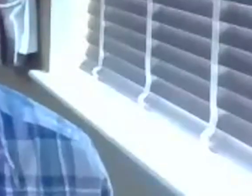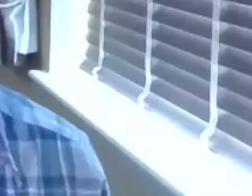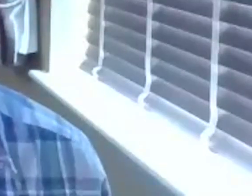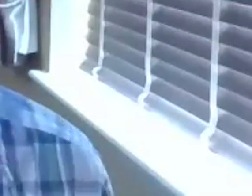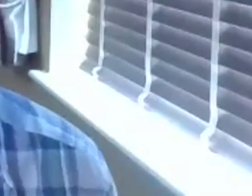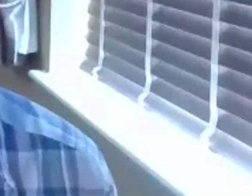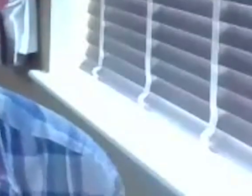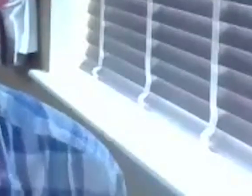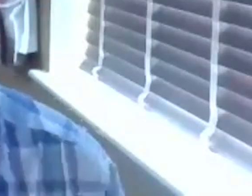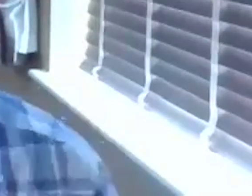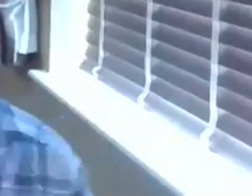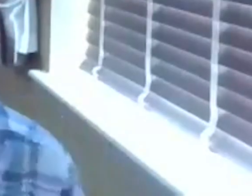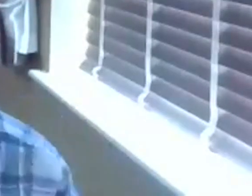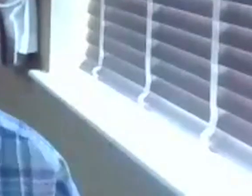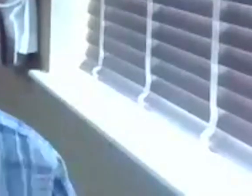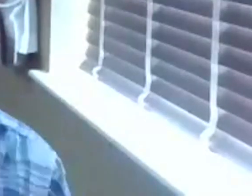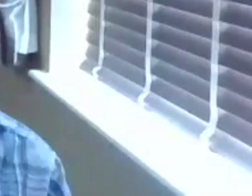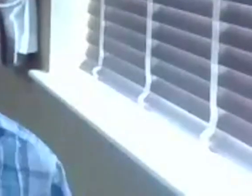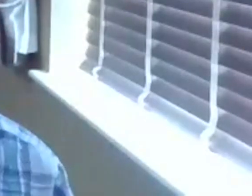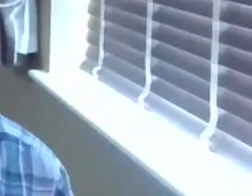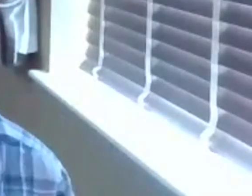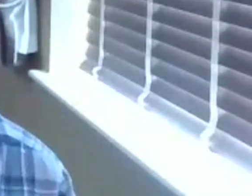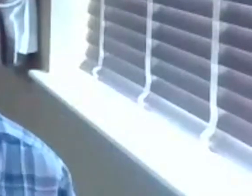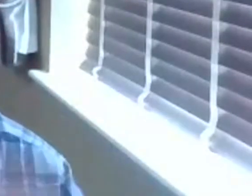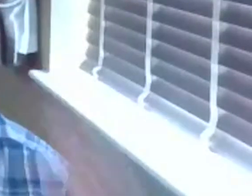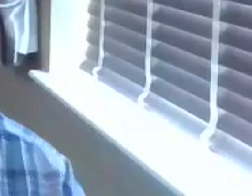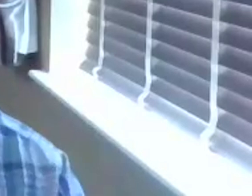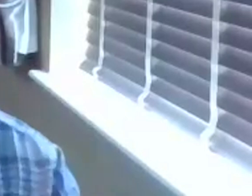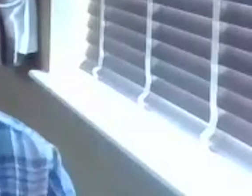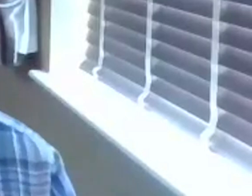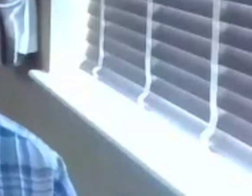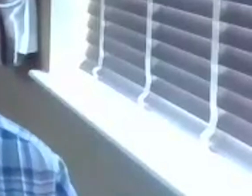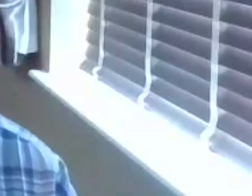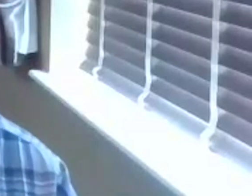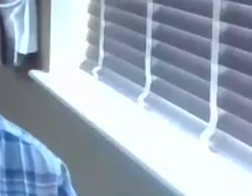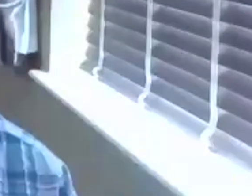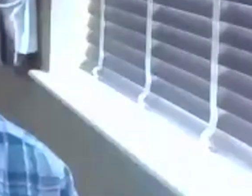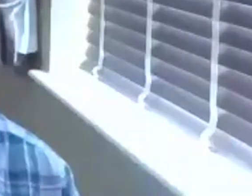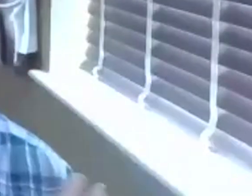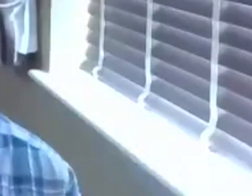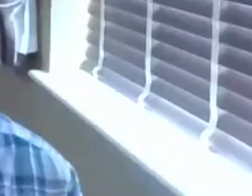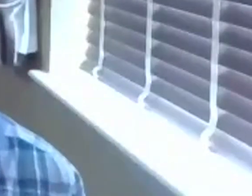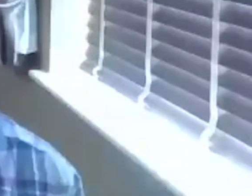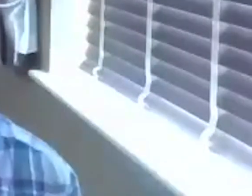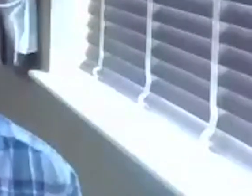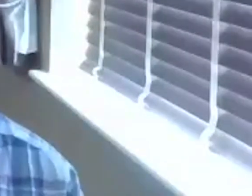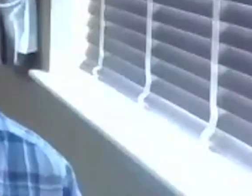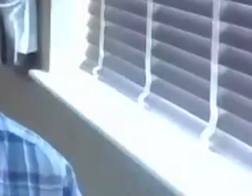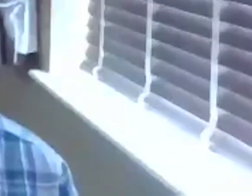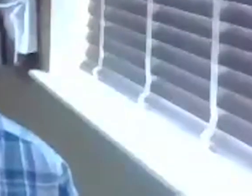but it's a very important kind of final topic to end. And as Charlotte